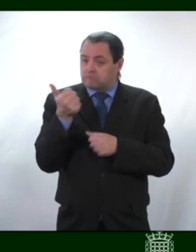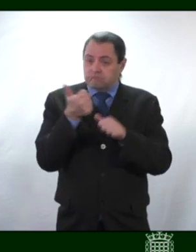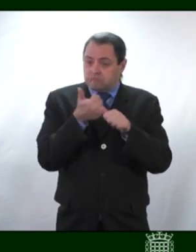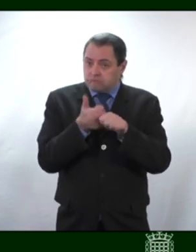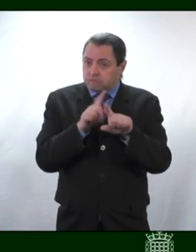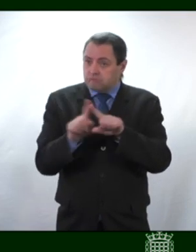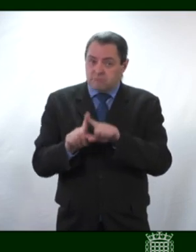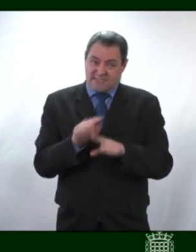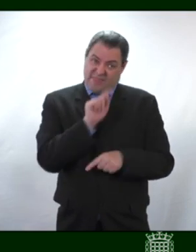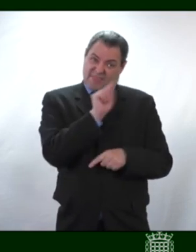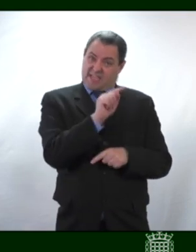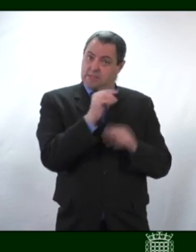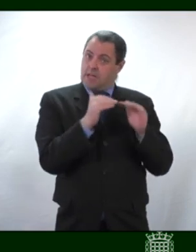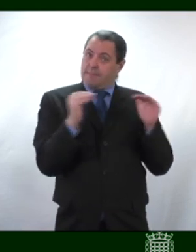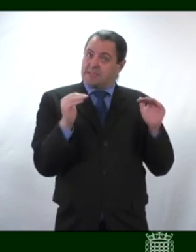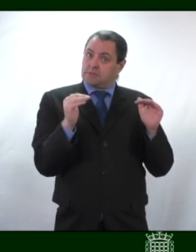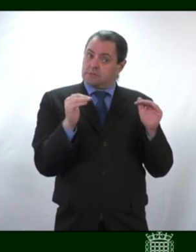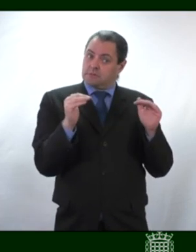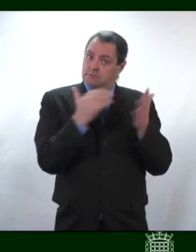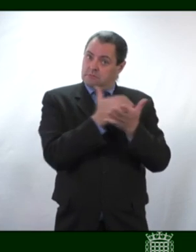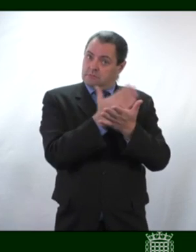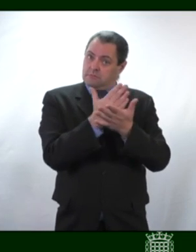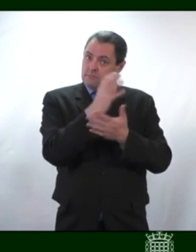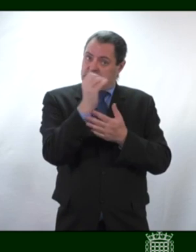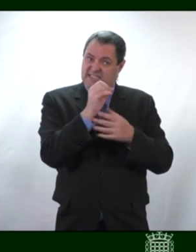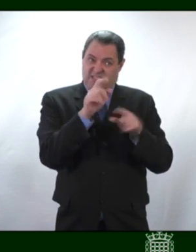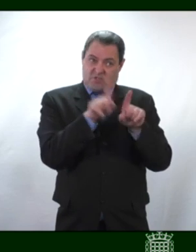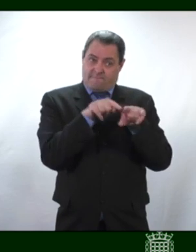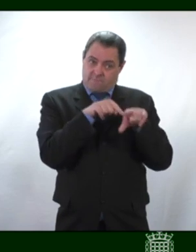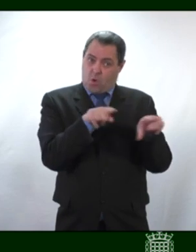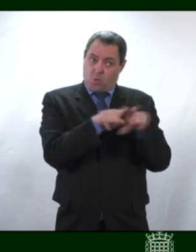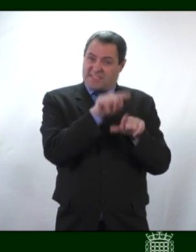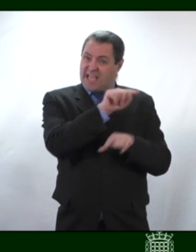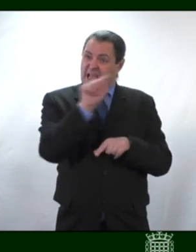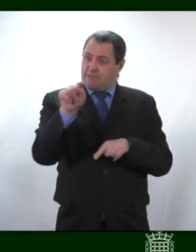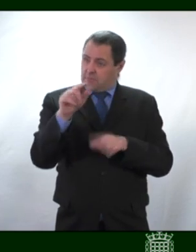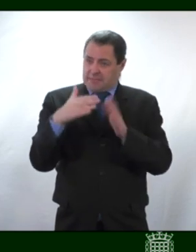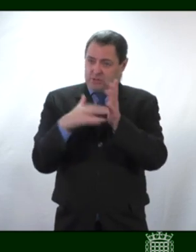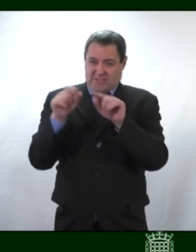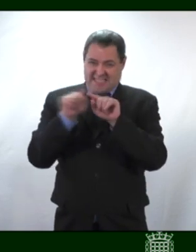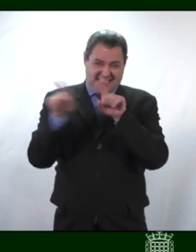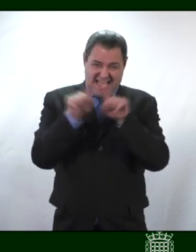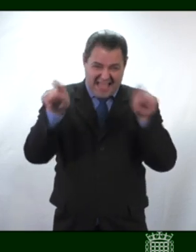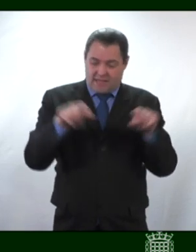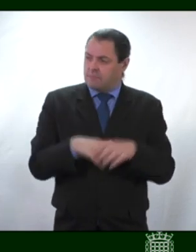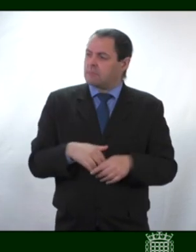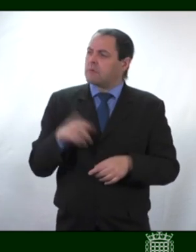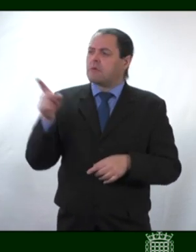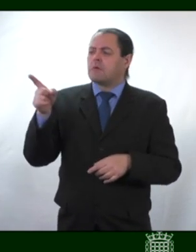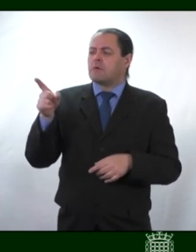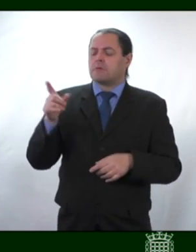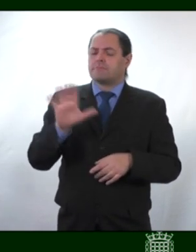those areas. Is that true or not? That's an overinterpretation of my comments, I'd